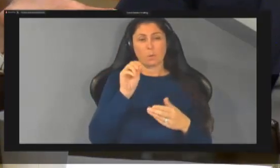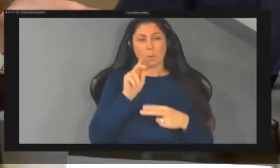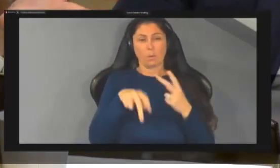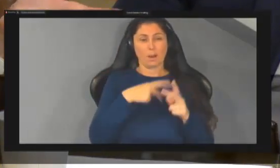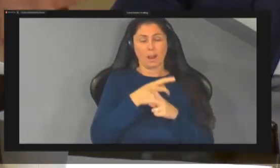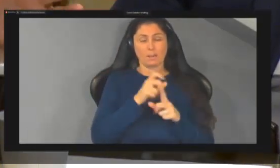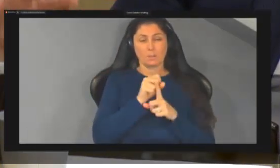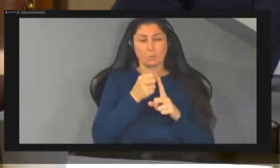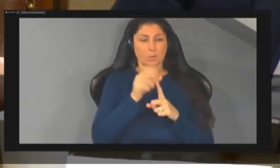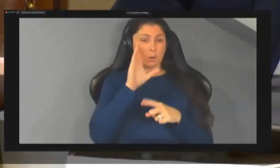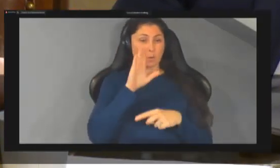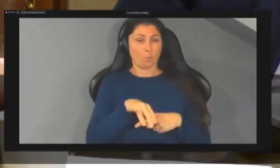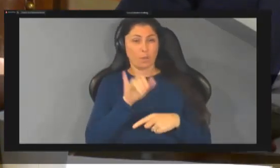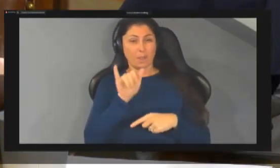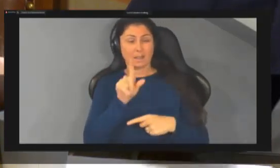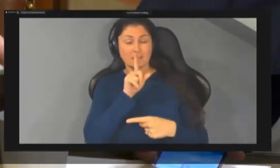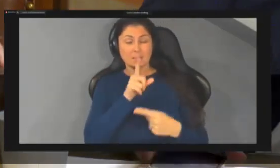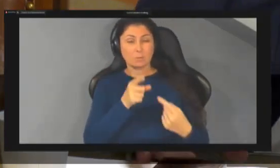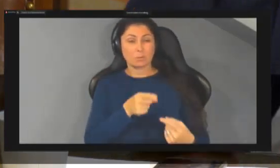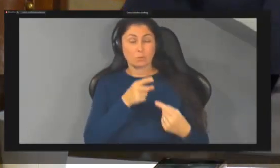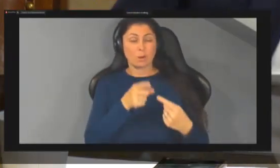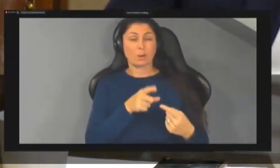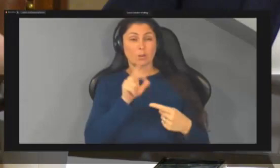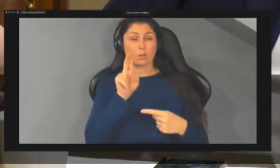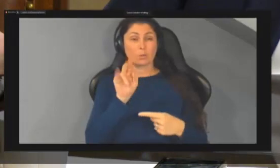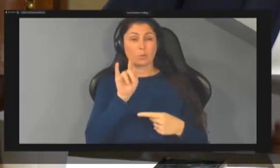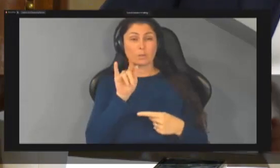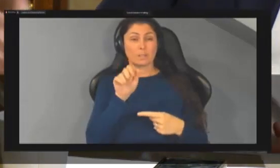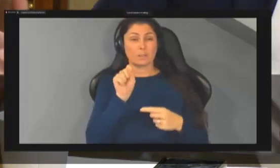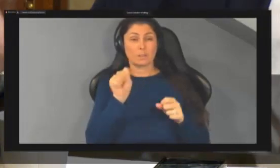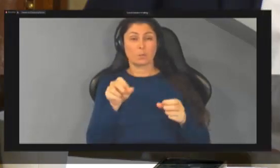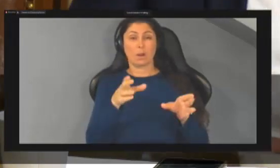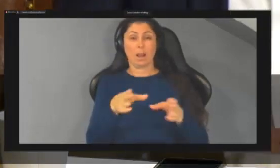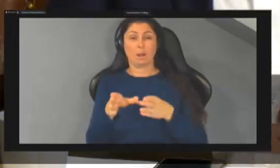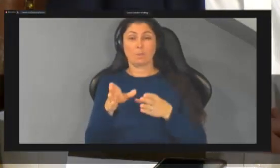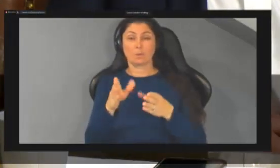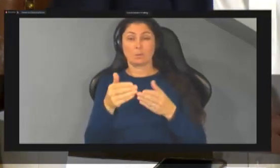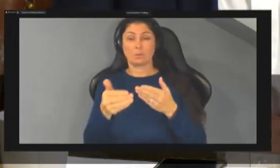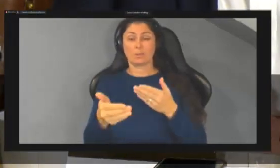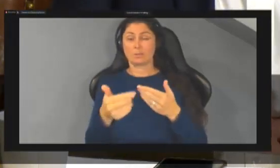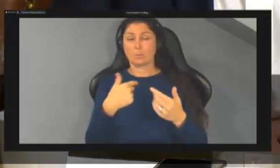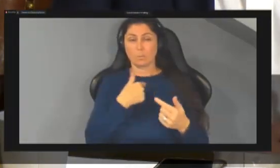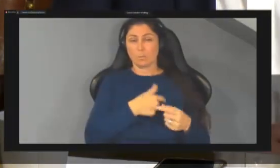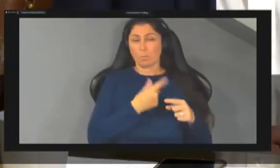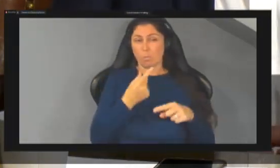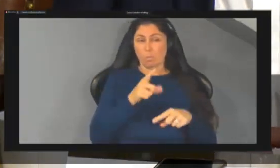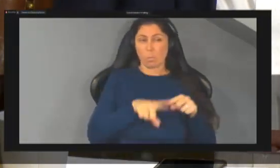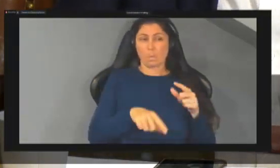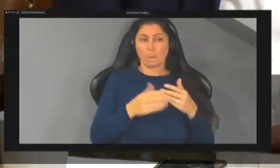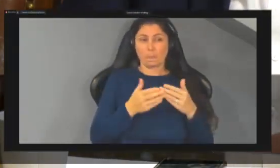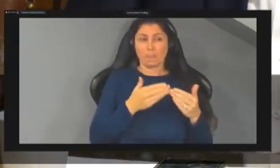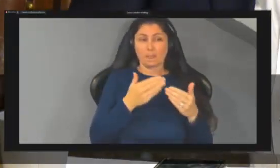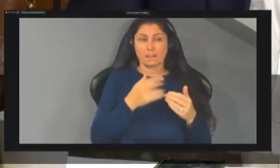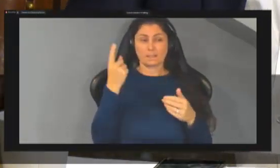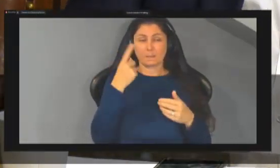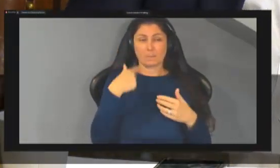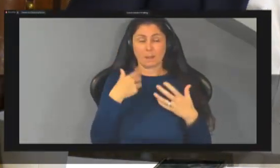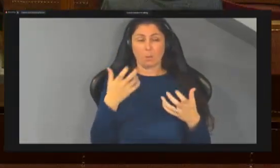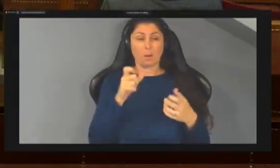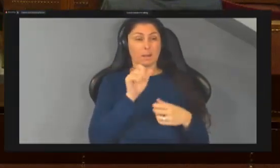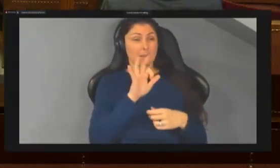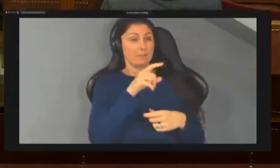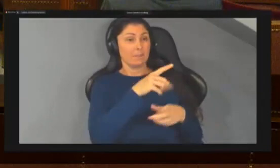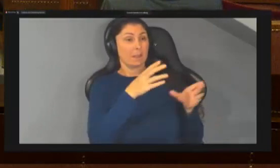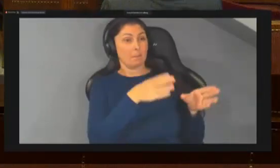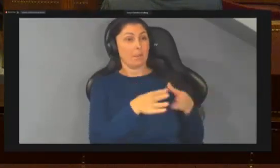is a struggle. The utilities are able to plan ahead. We aren't as easily able to do that. And right. Something I'd like to get. So if they plan ahead,